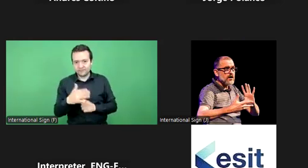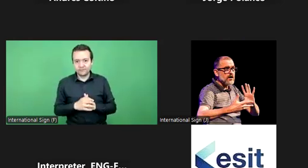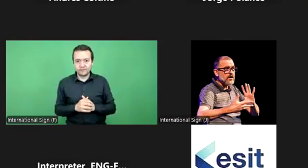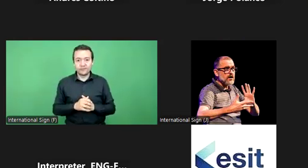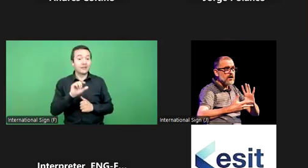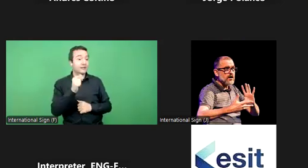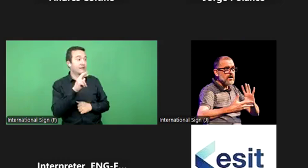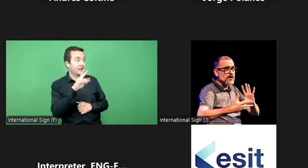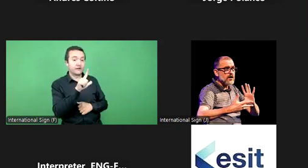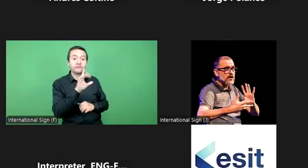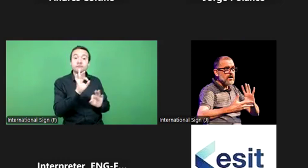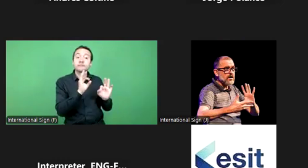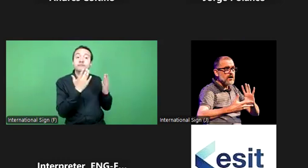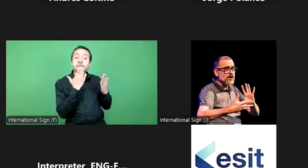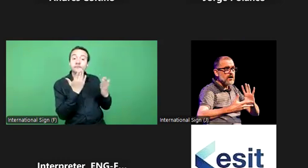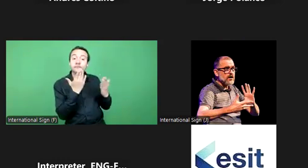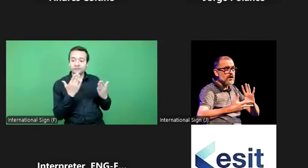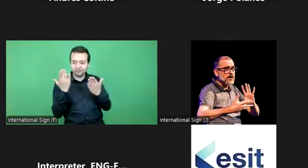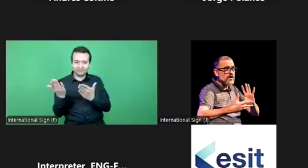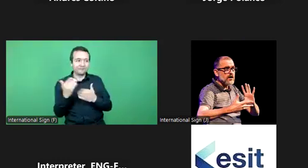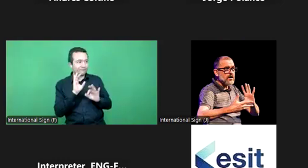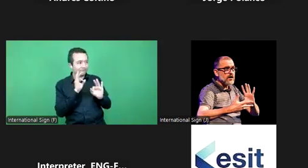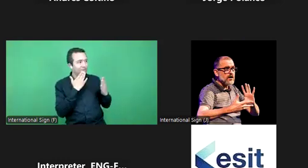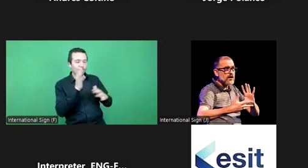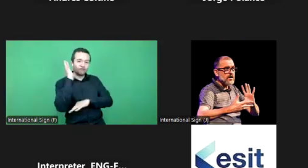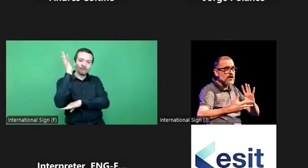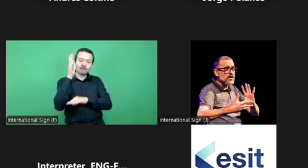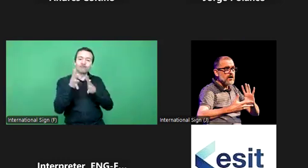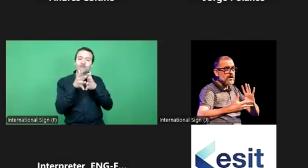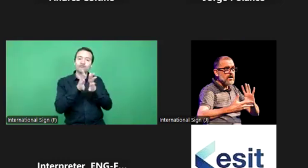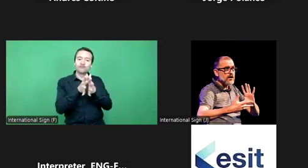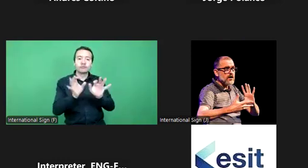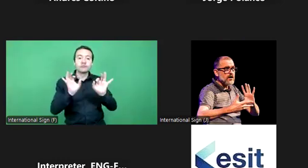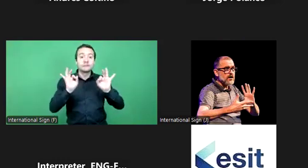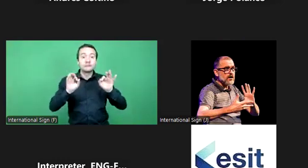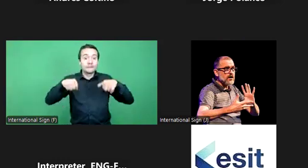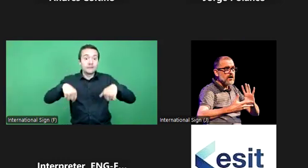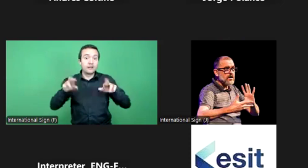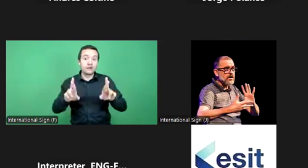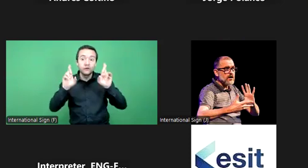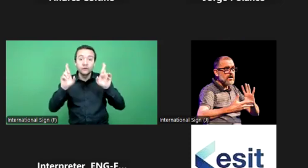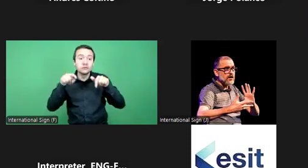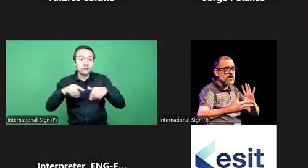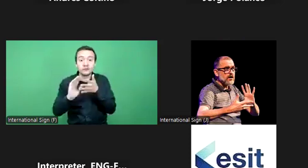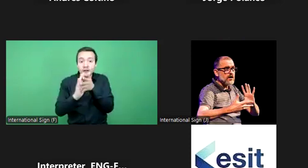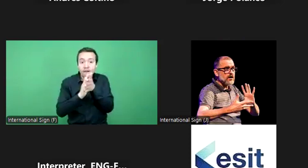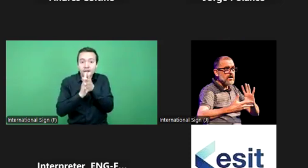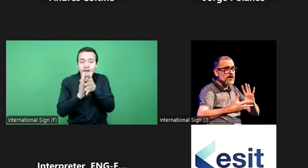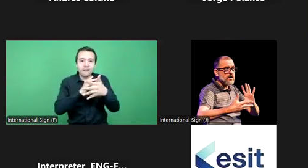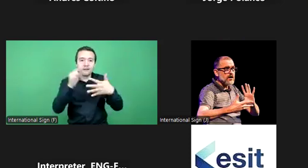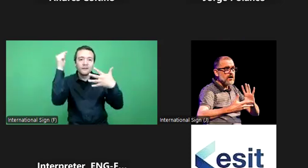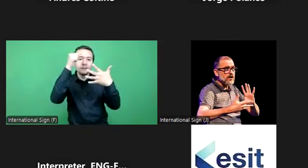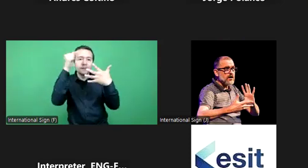that presentation of the resolution in the next Directing Council. So for your information, we have